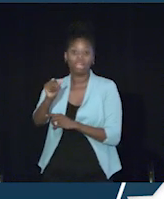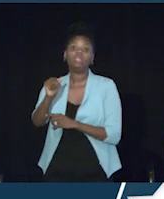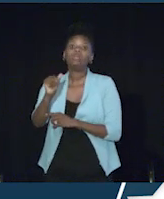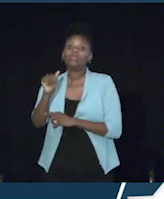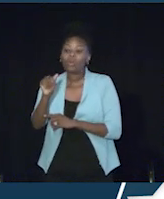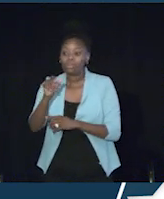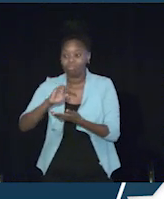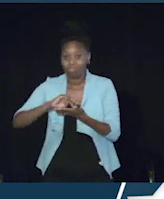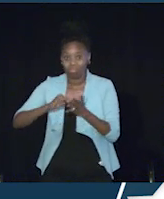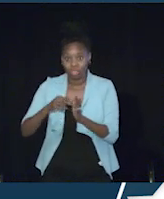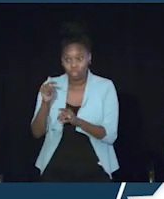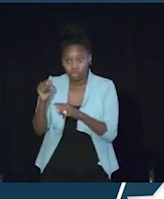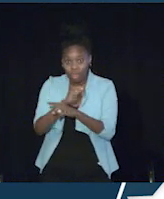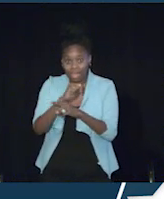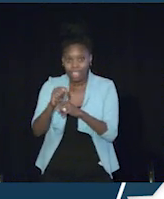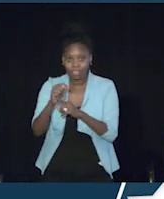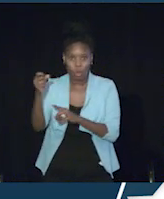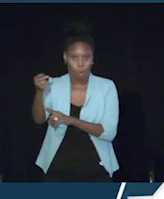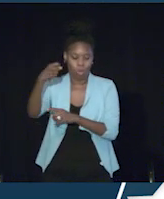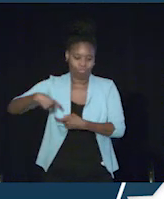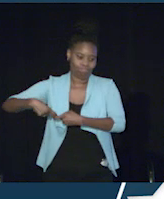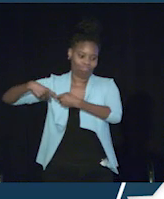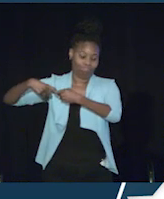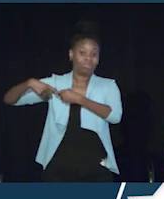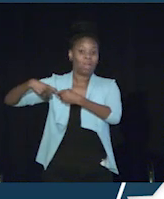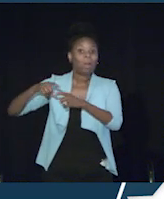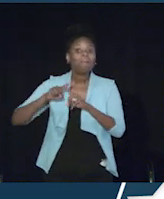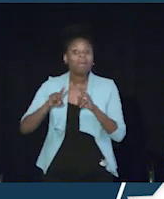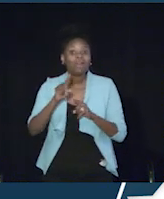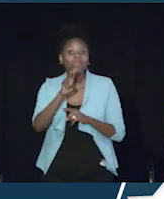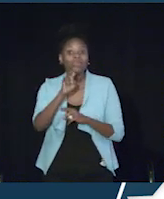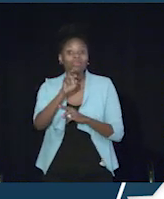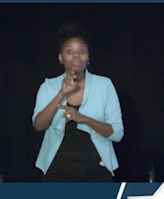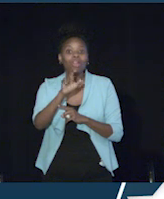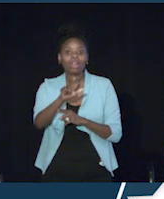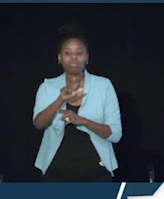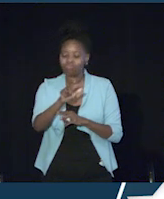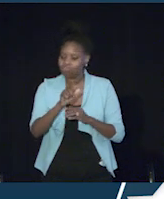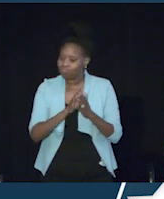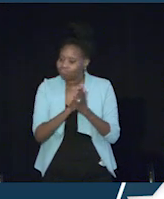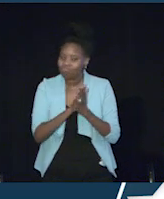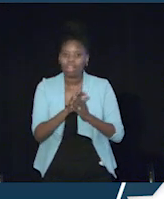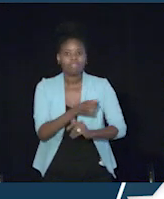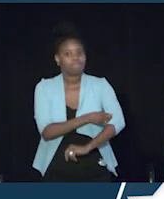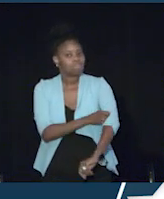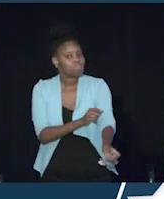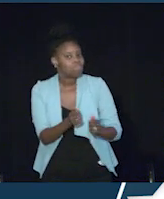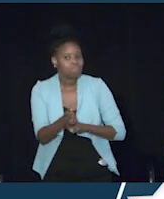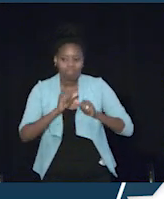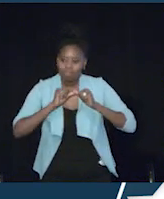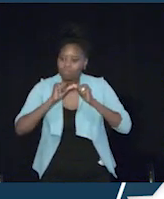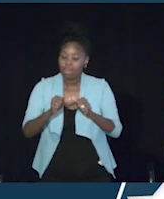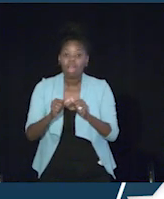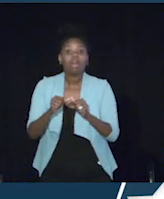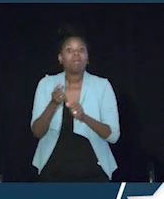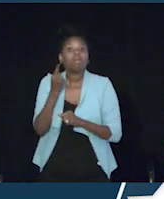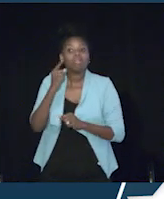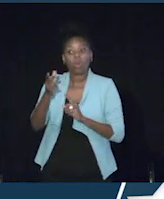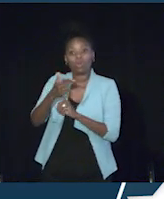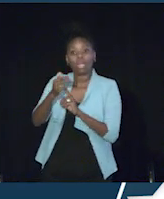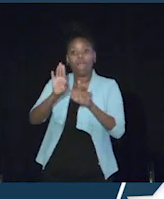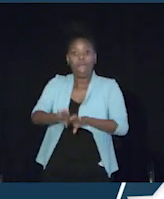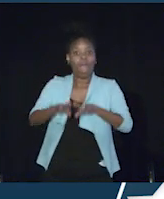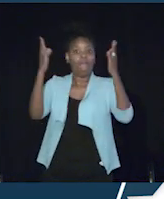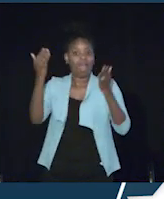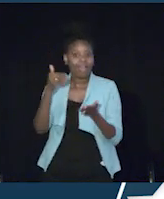hold, but Uriel persevered, and after a few months, the hotel was able to reopen. He returned to the